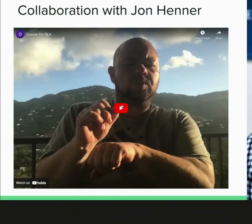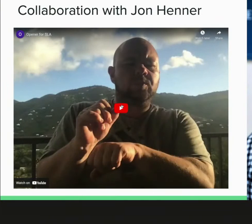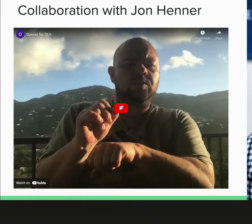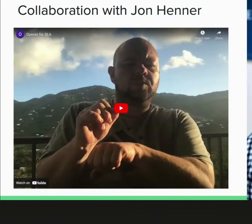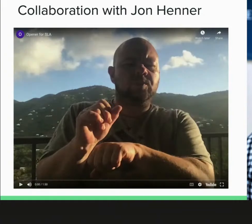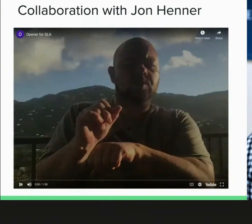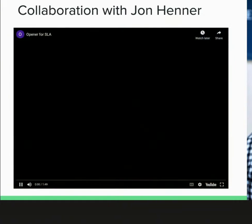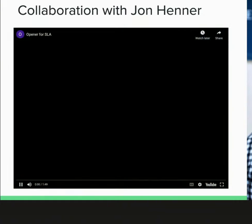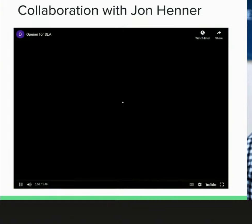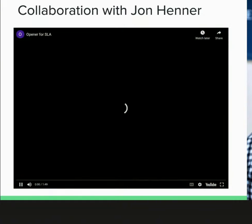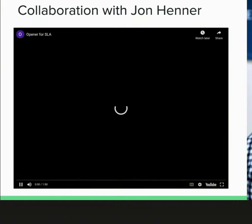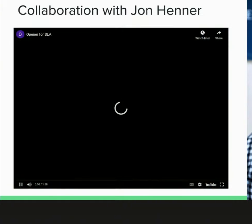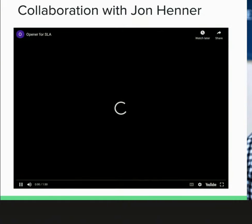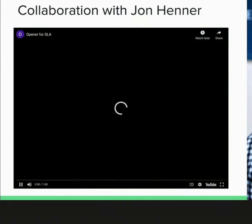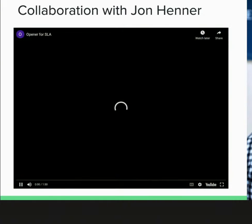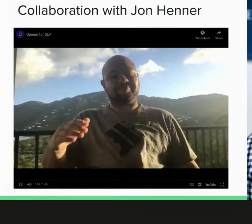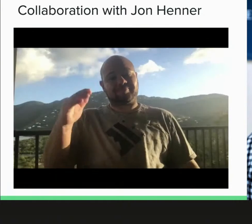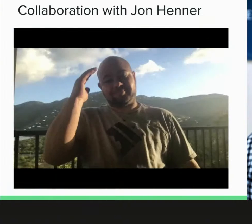presentation.